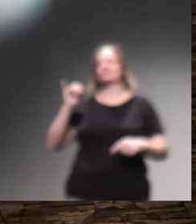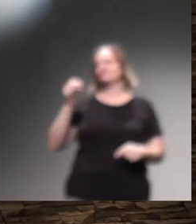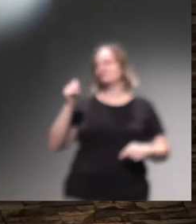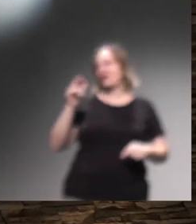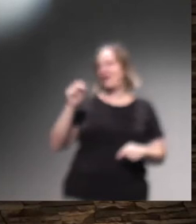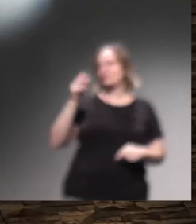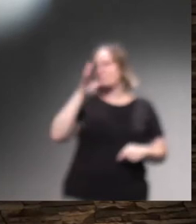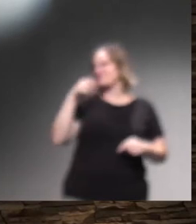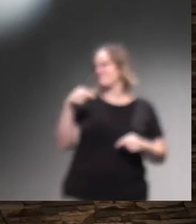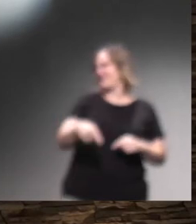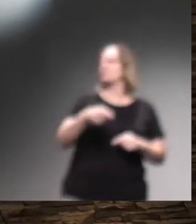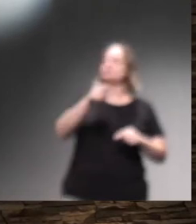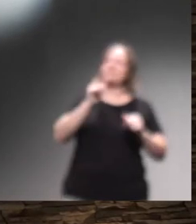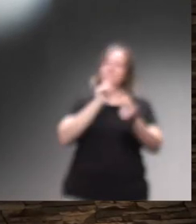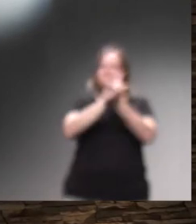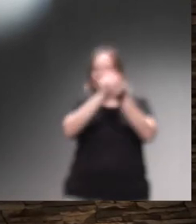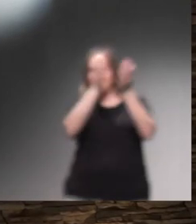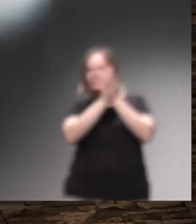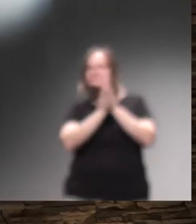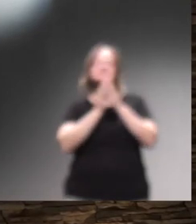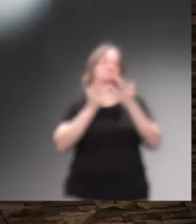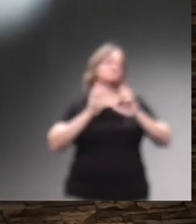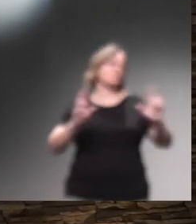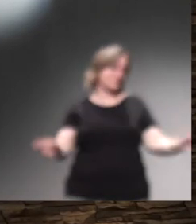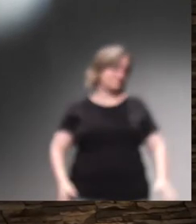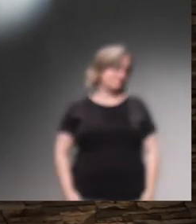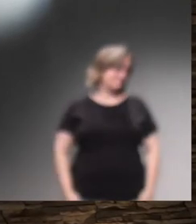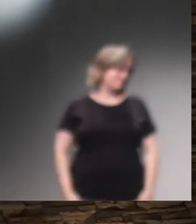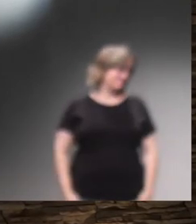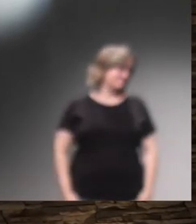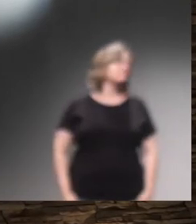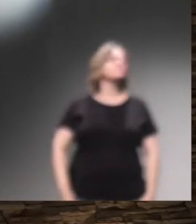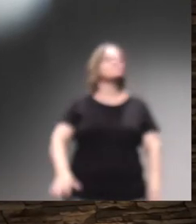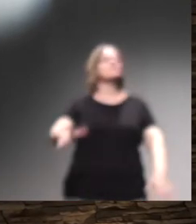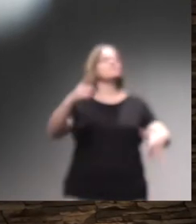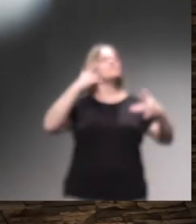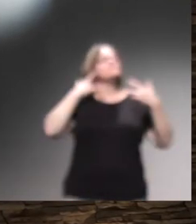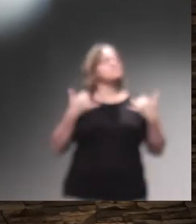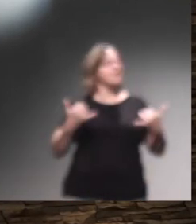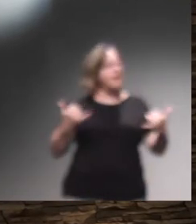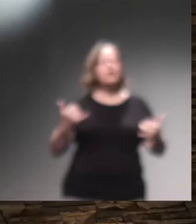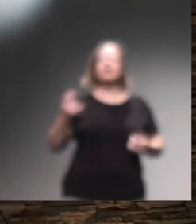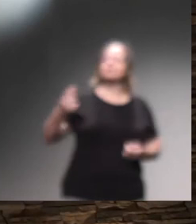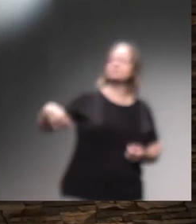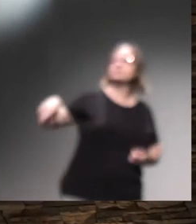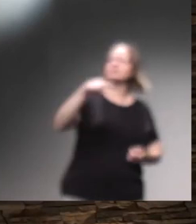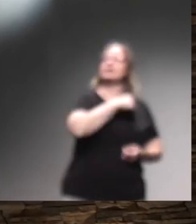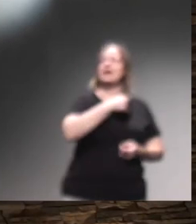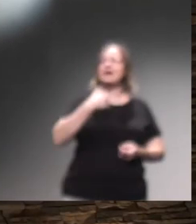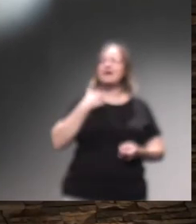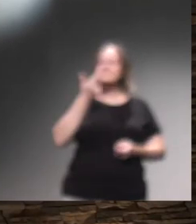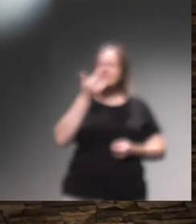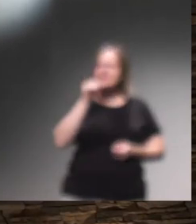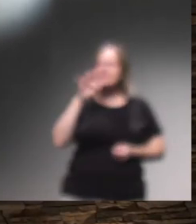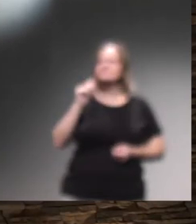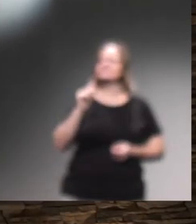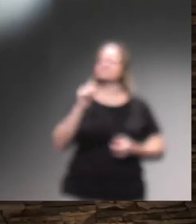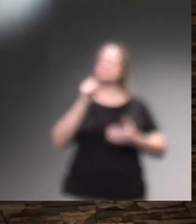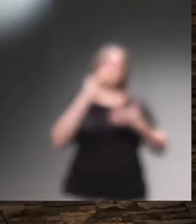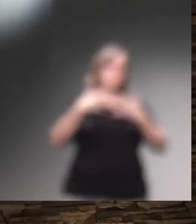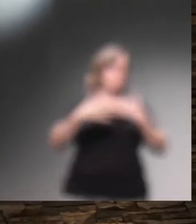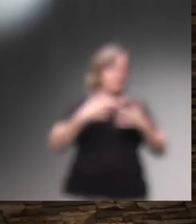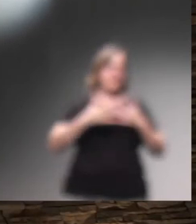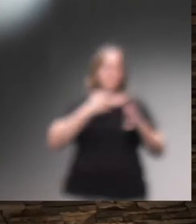after the service to answer some of those questions for you. But for right now, let's just hold our gifts and our tithes in our